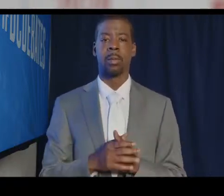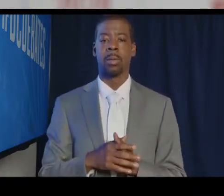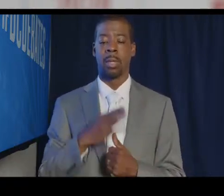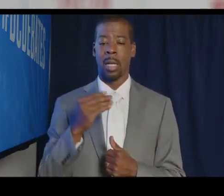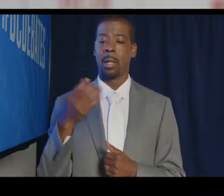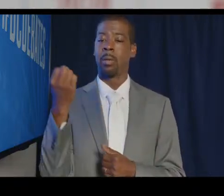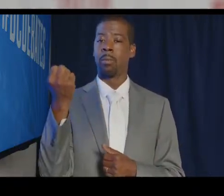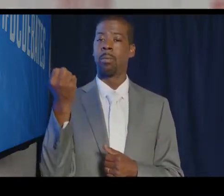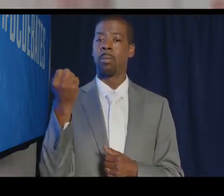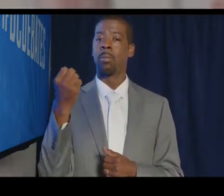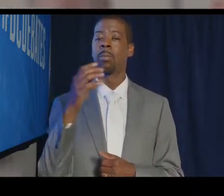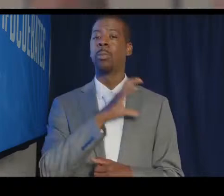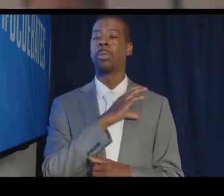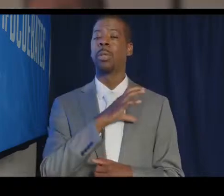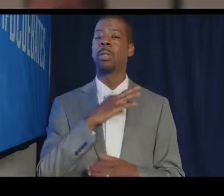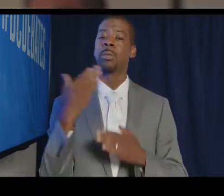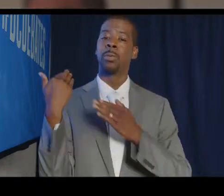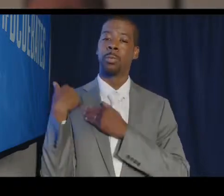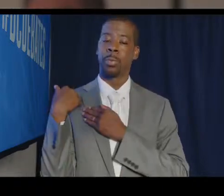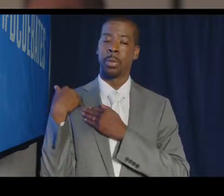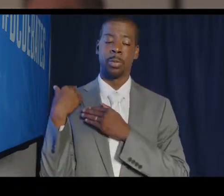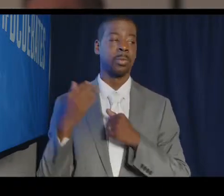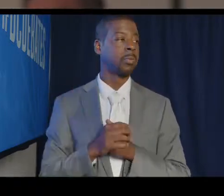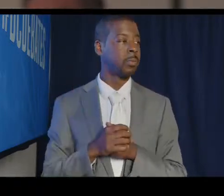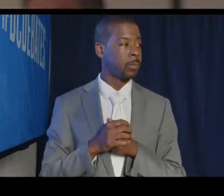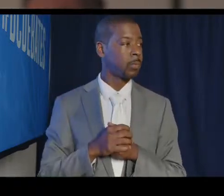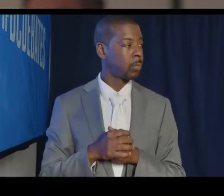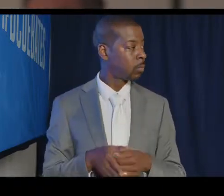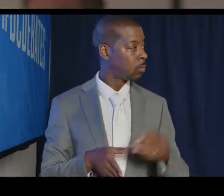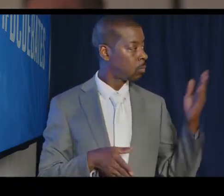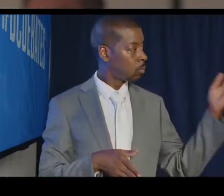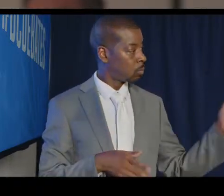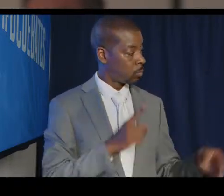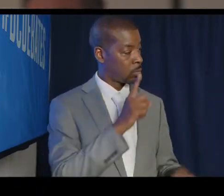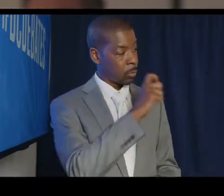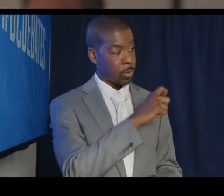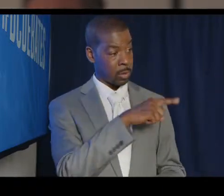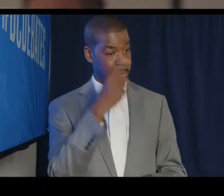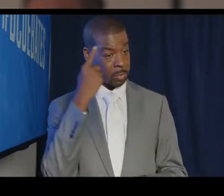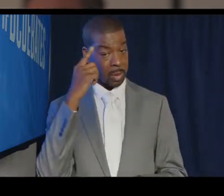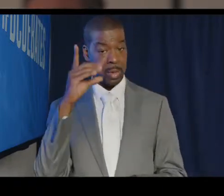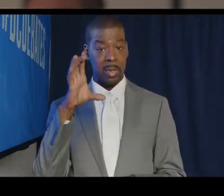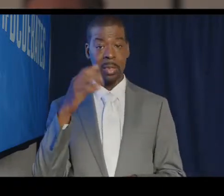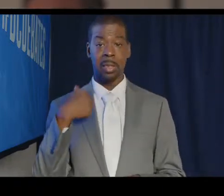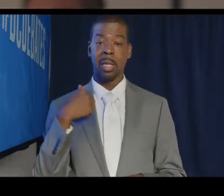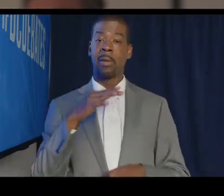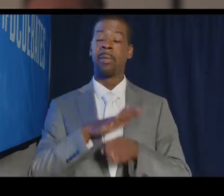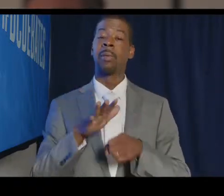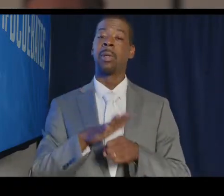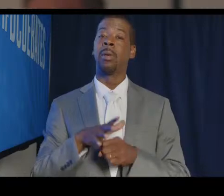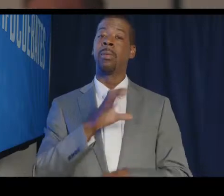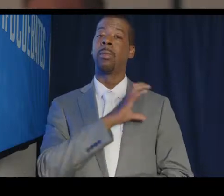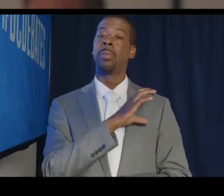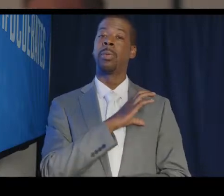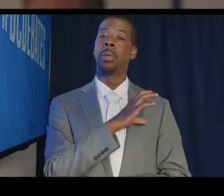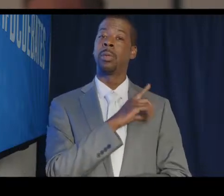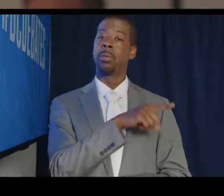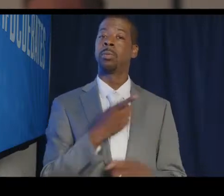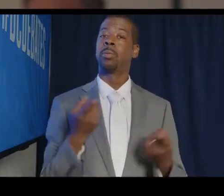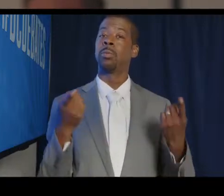over the line. Thank you. Councilmember White, does DC have enough patrol officers? Did you agree with the auditor's